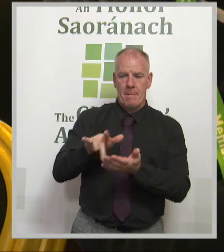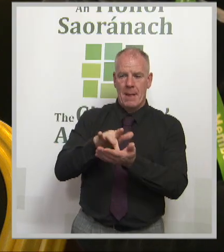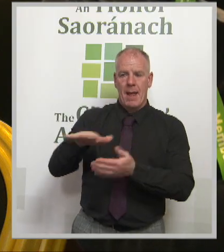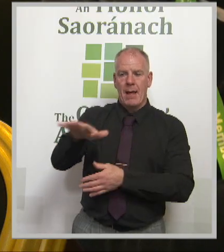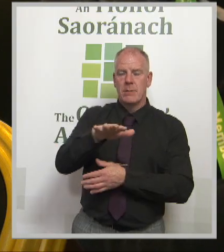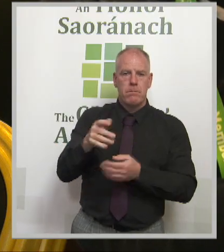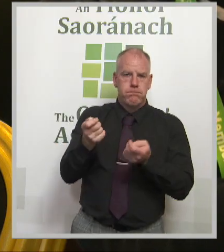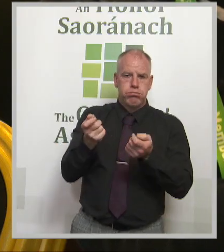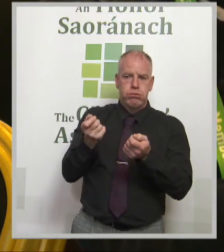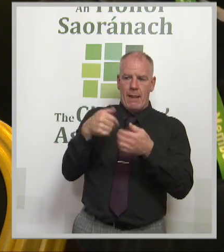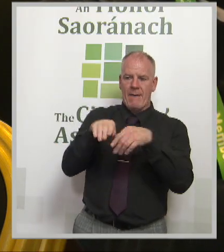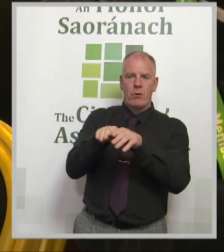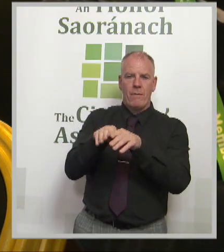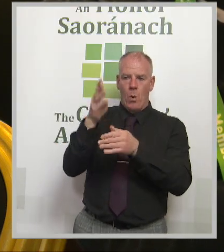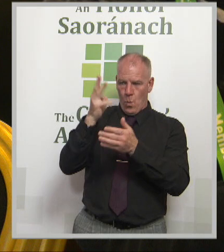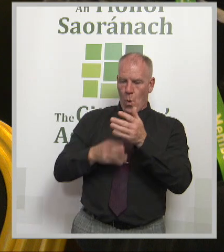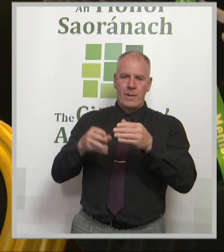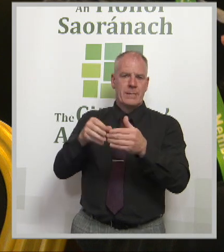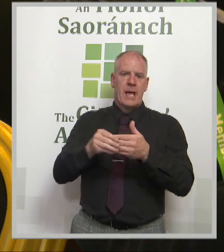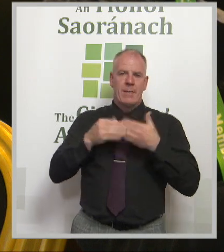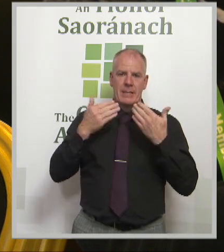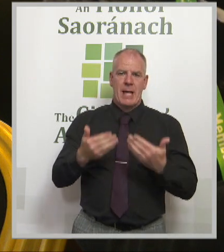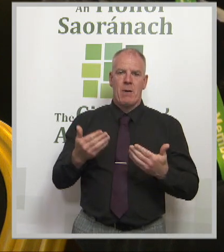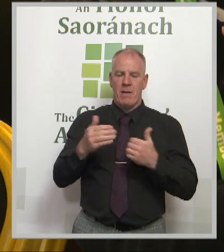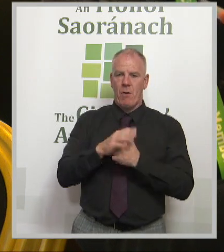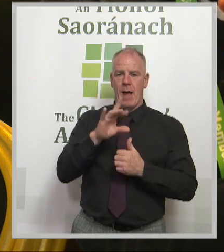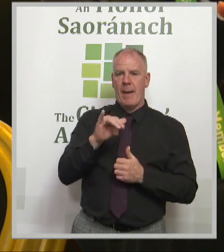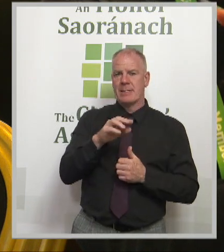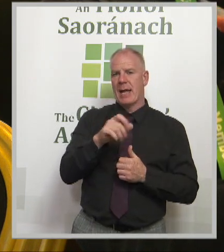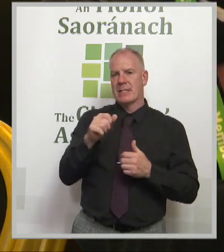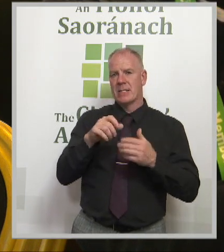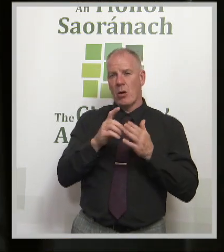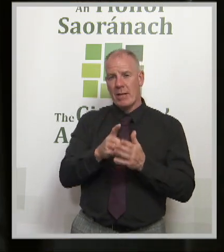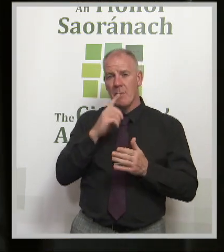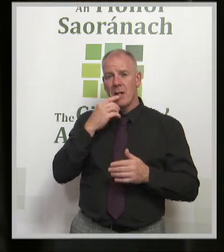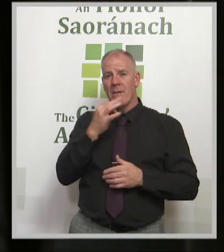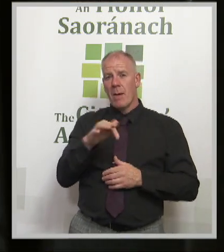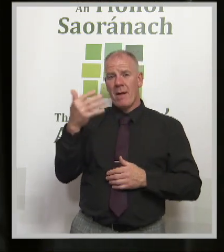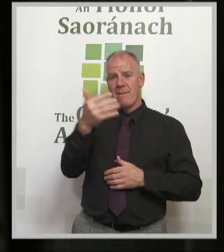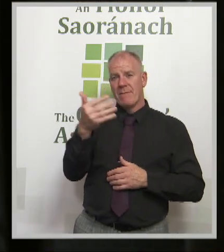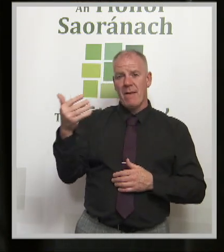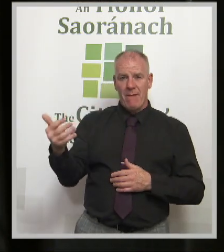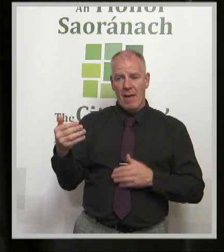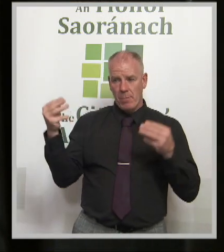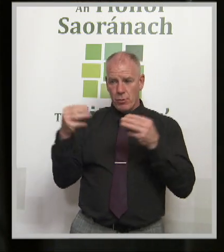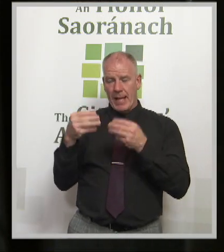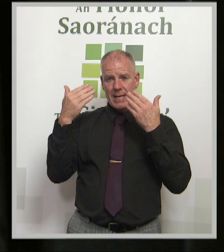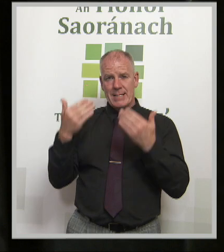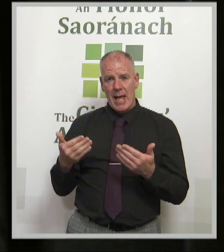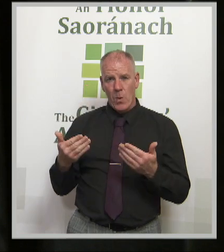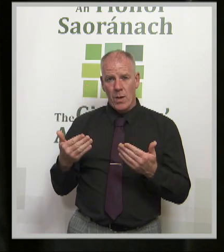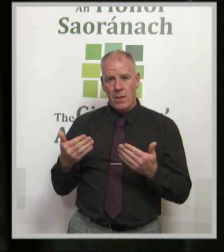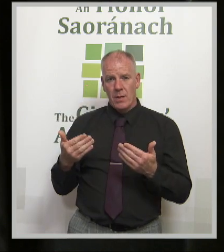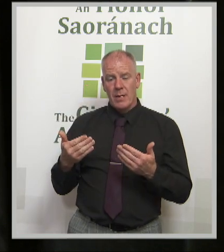of raised bogs that are worth conserving under the Habitats Directive. But yet, of the 55 that are protected under the Habitats